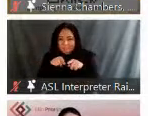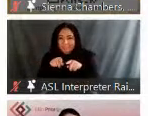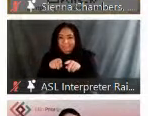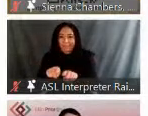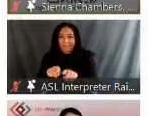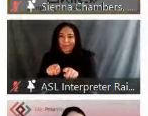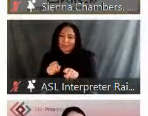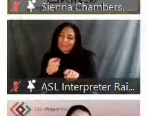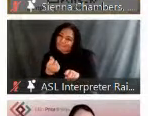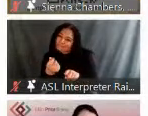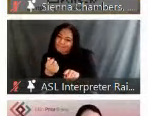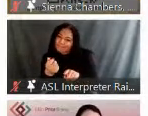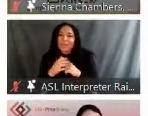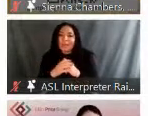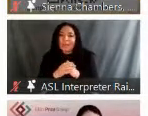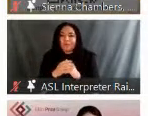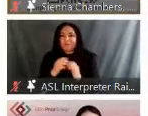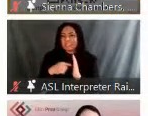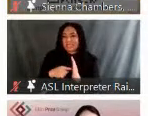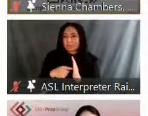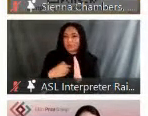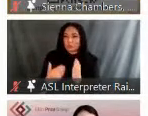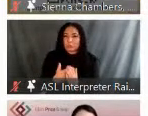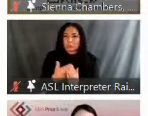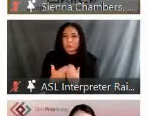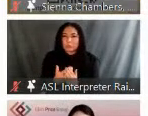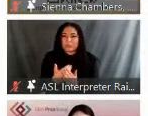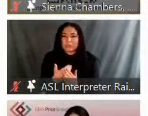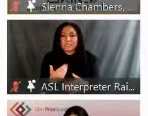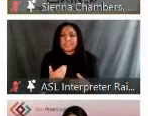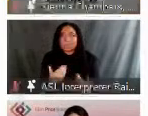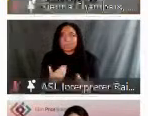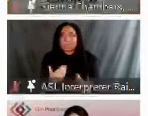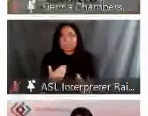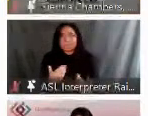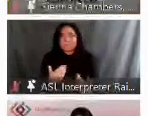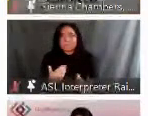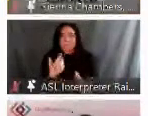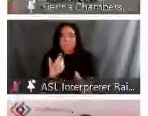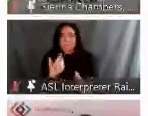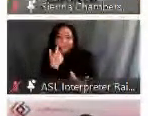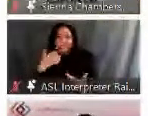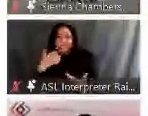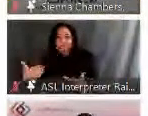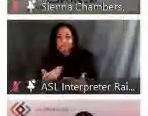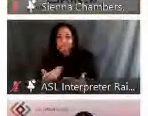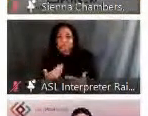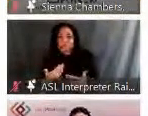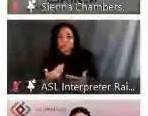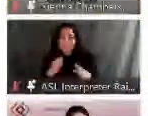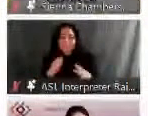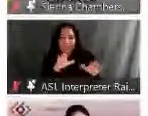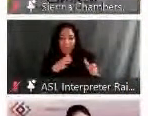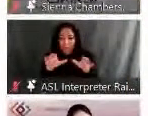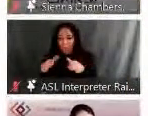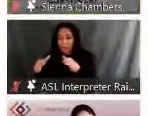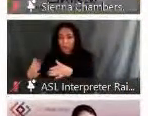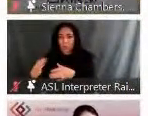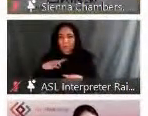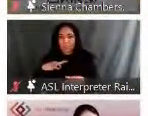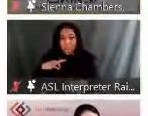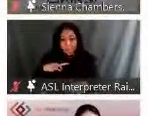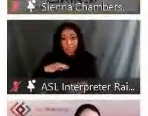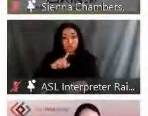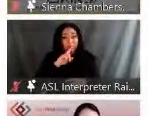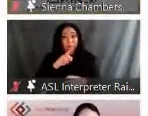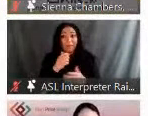certain degree. For example, the newly introduced categorical eligibility. So those are very